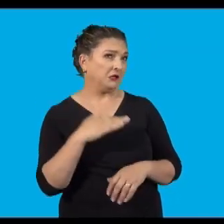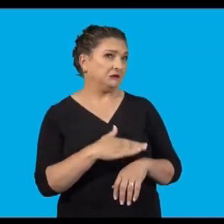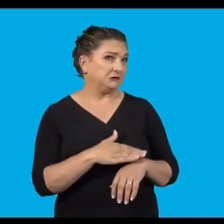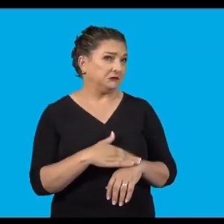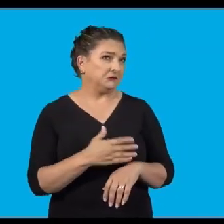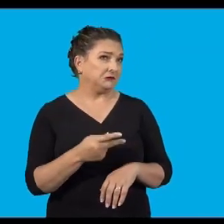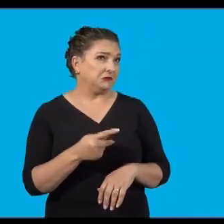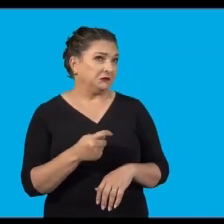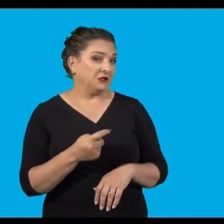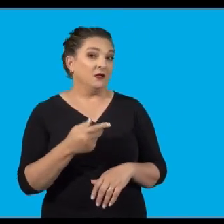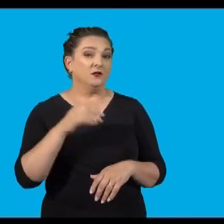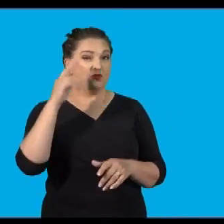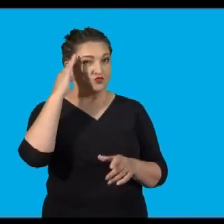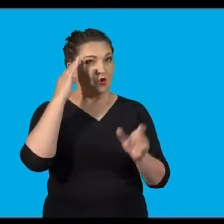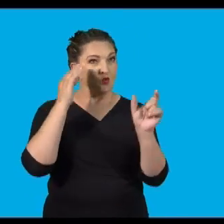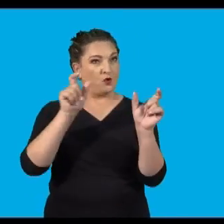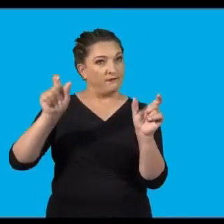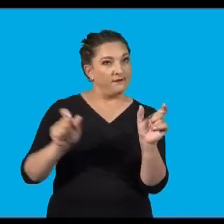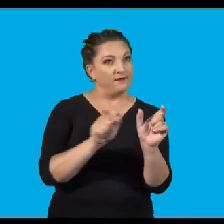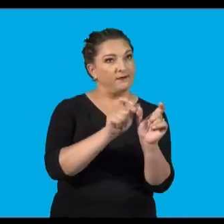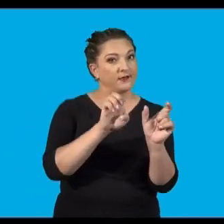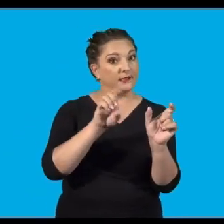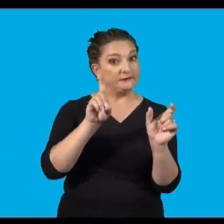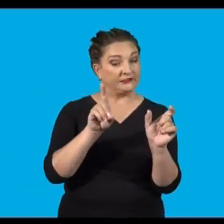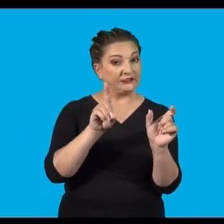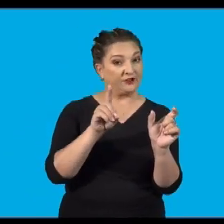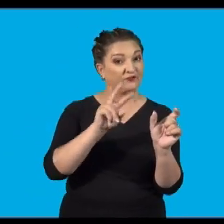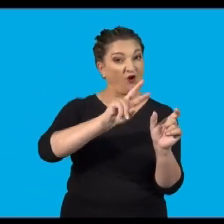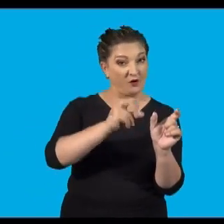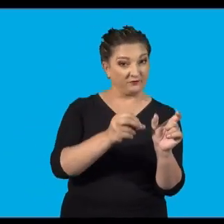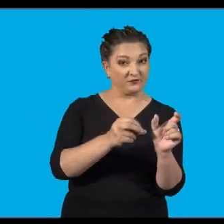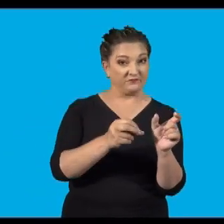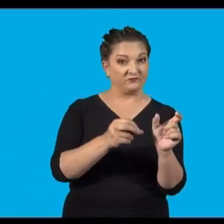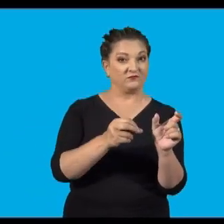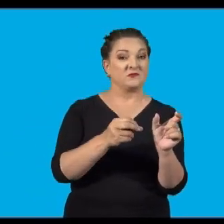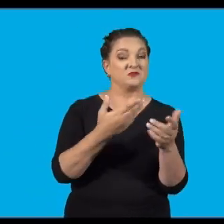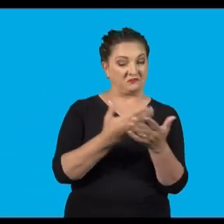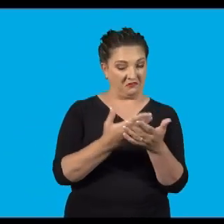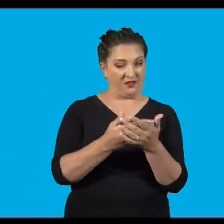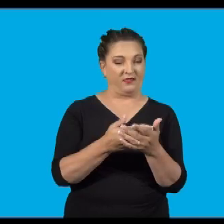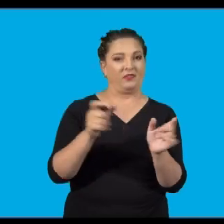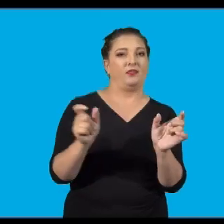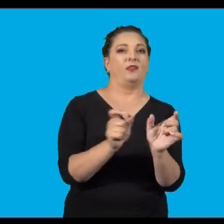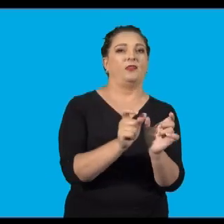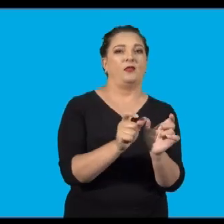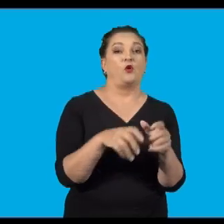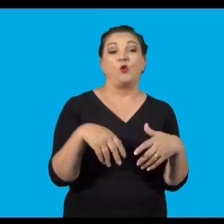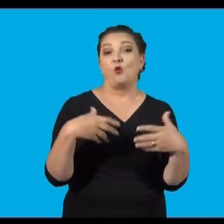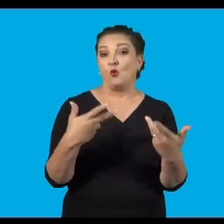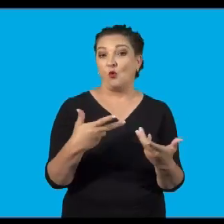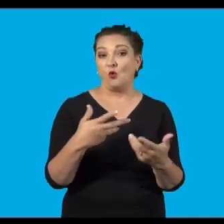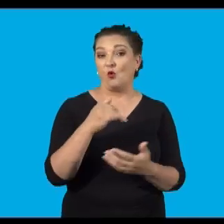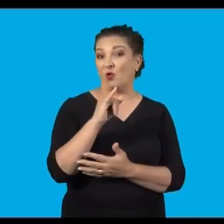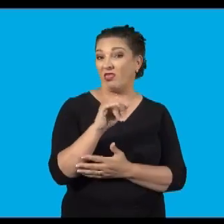past tense, you are going to add either ed to the verb, all right, so we're going to say plus ed like that, or if